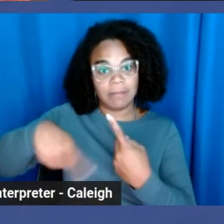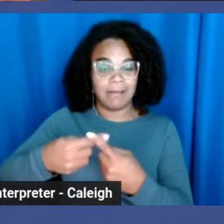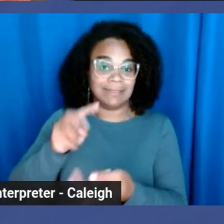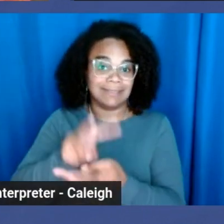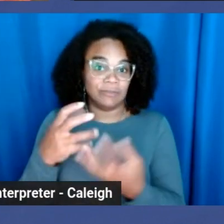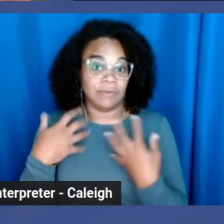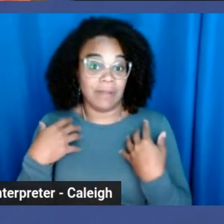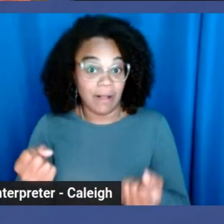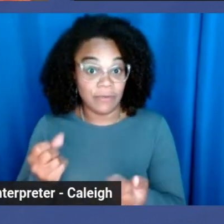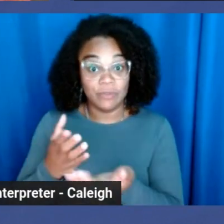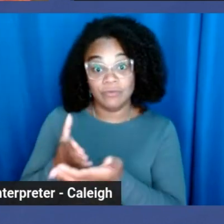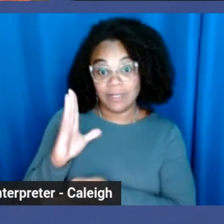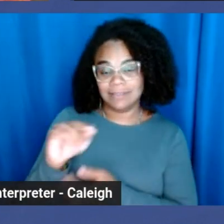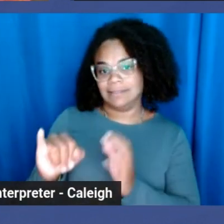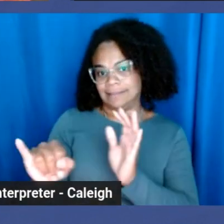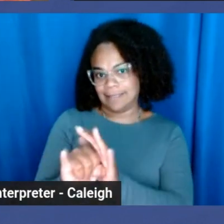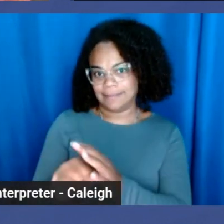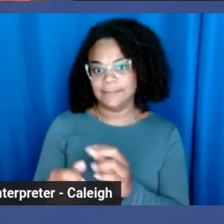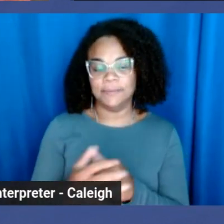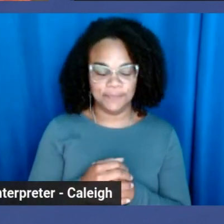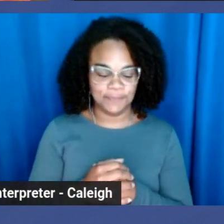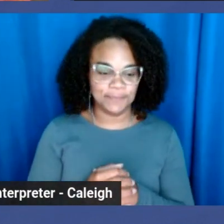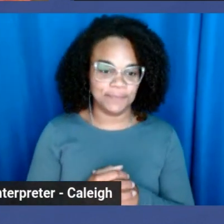and identity.